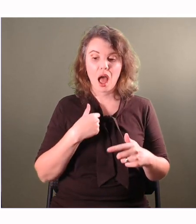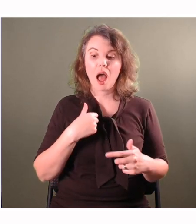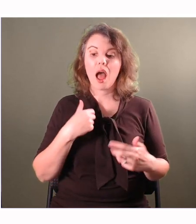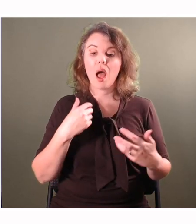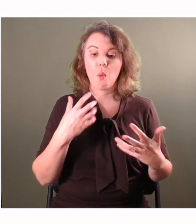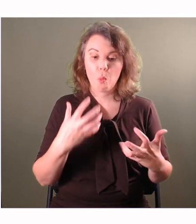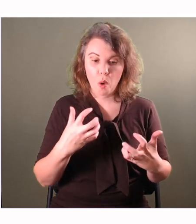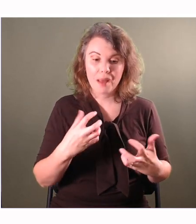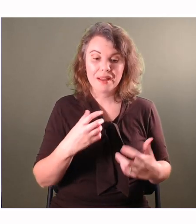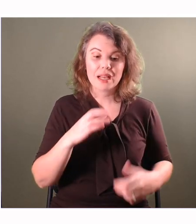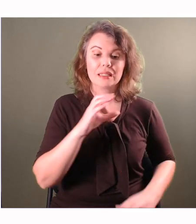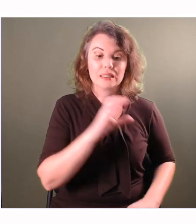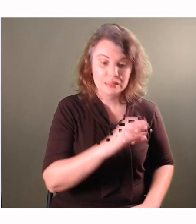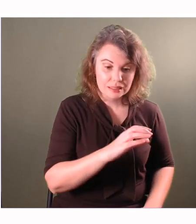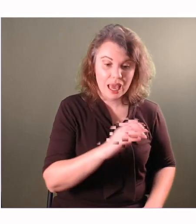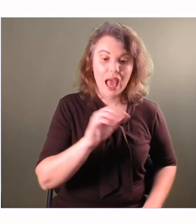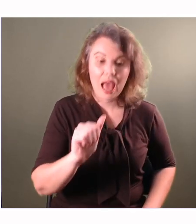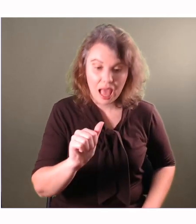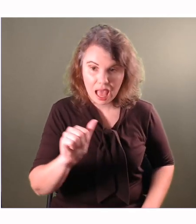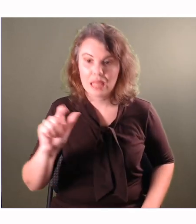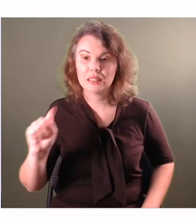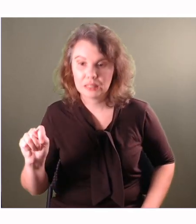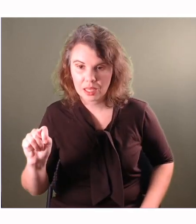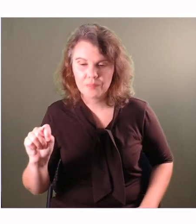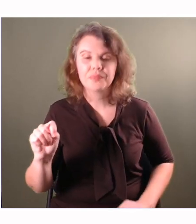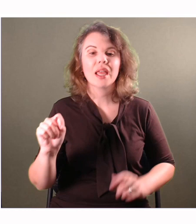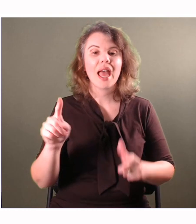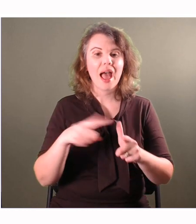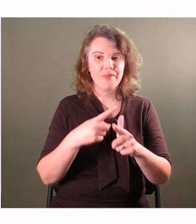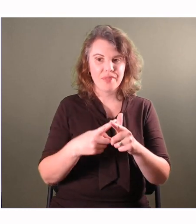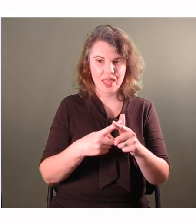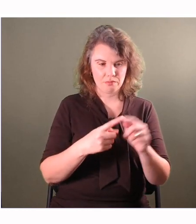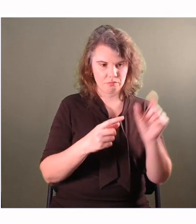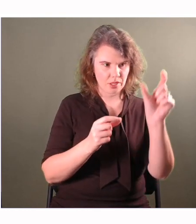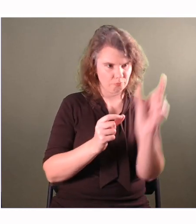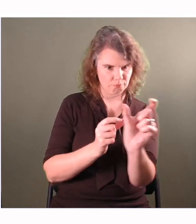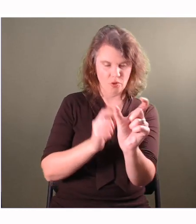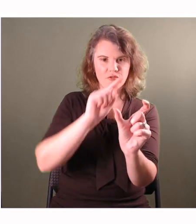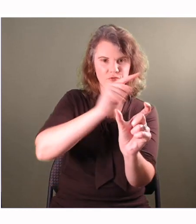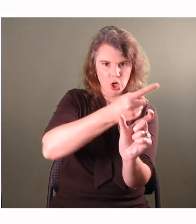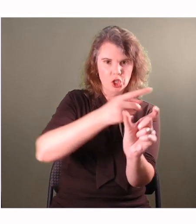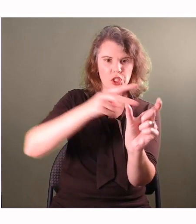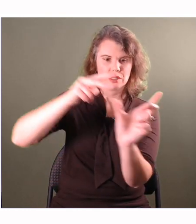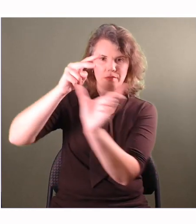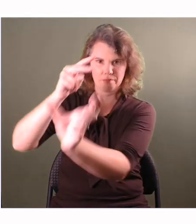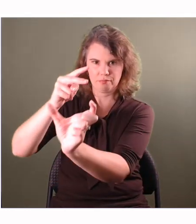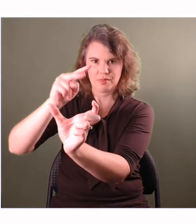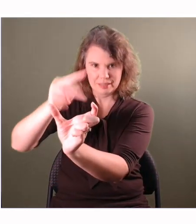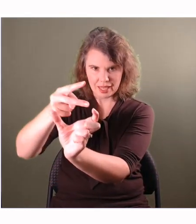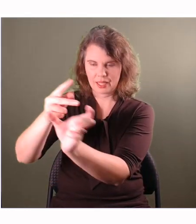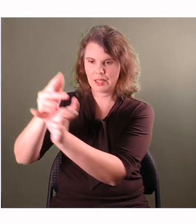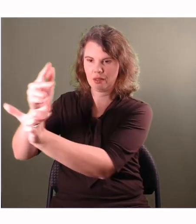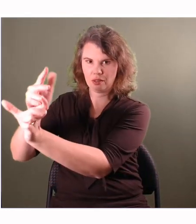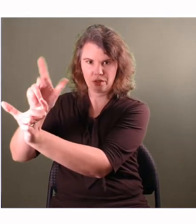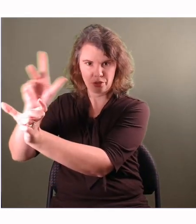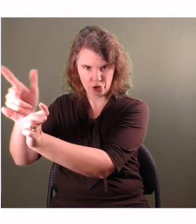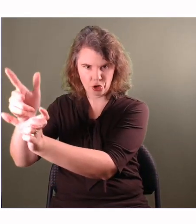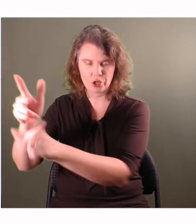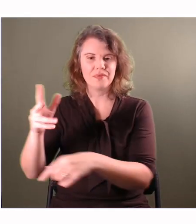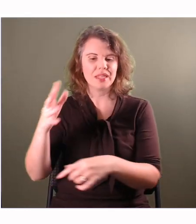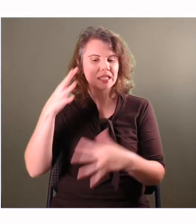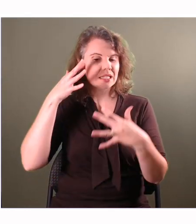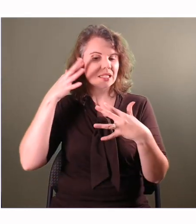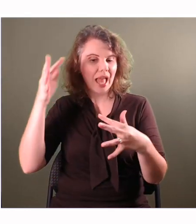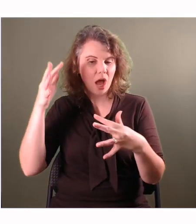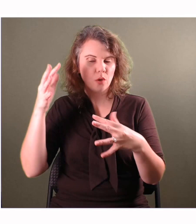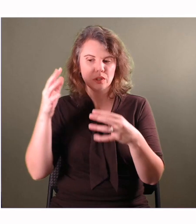k, a, t, and then you put them into slots in a syllable frame. That's the process of syllabification,